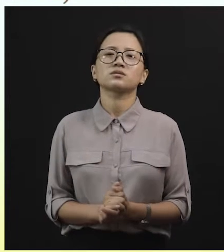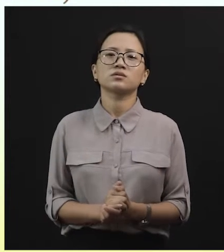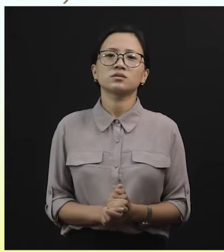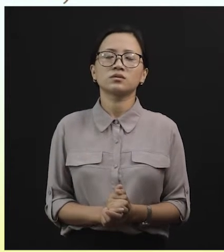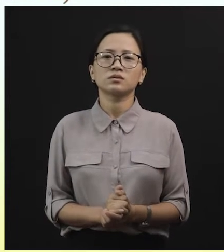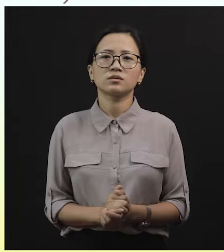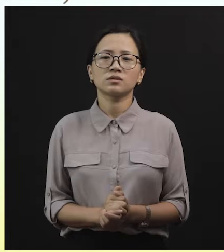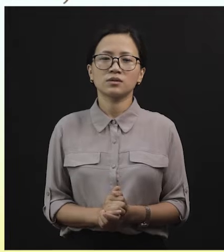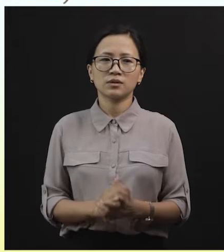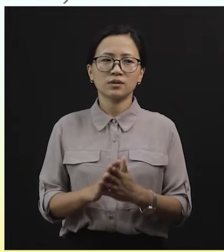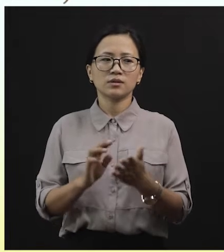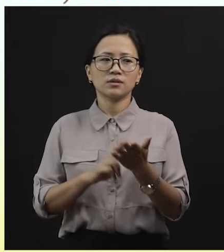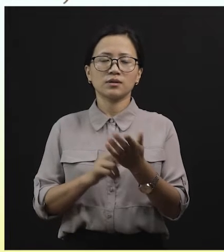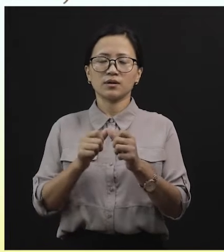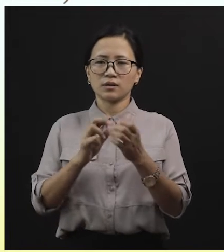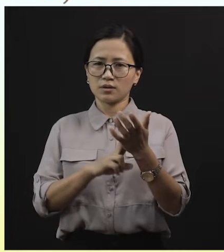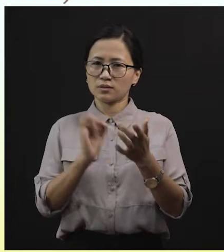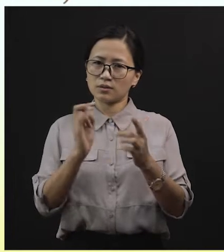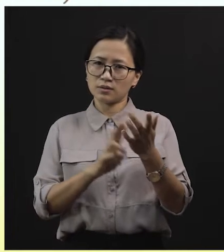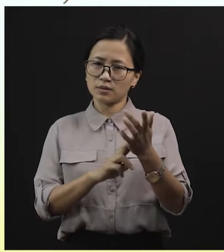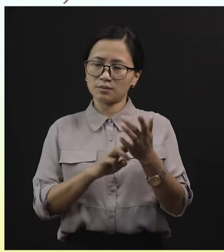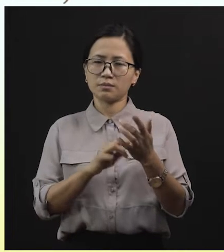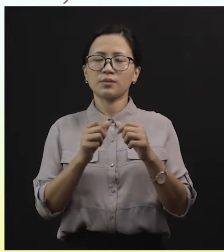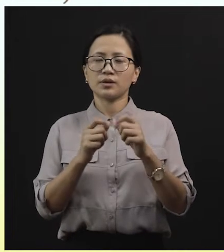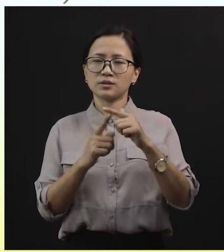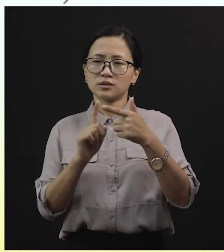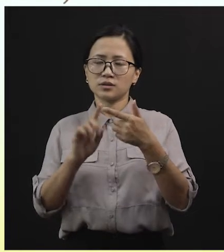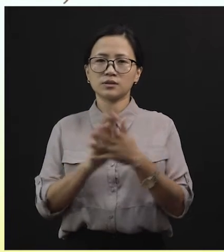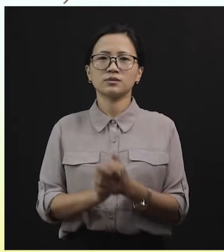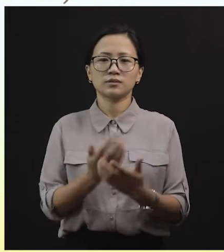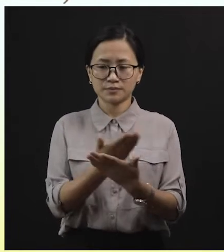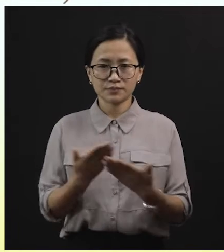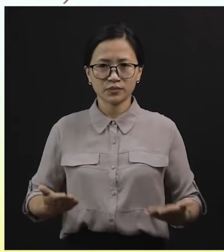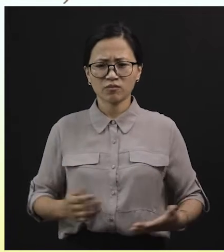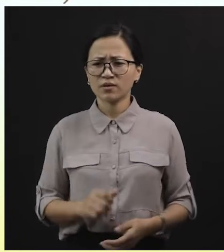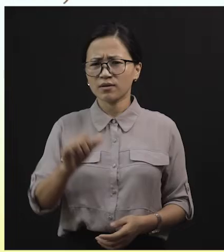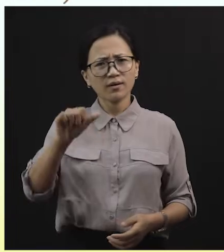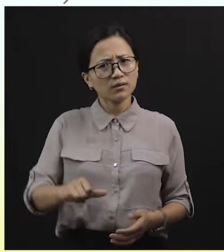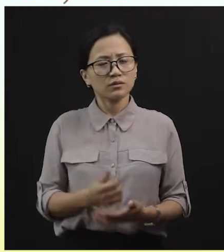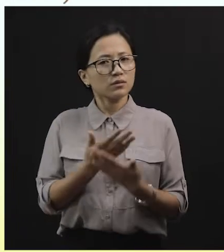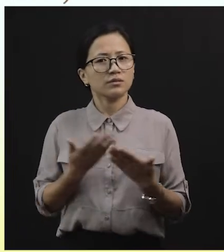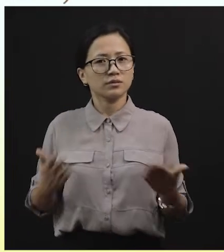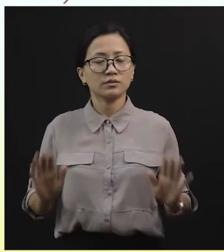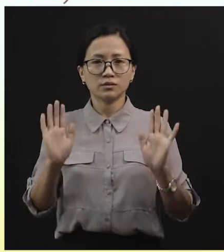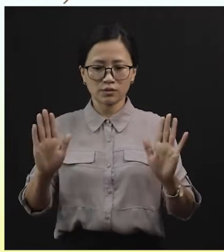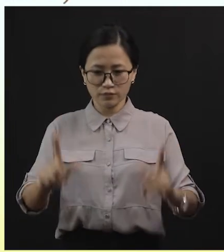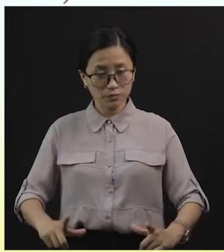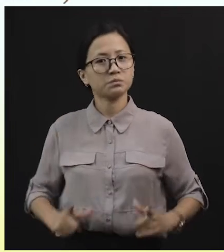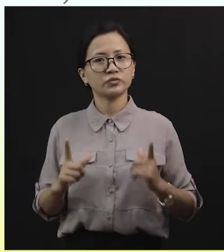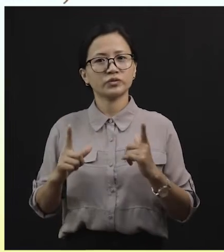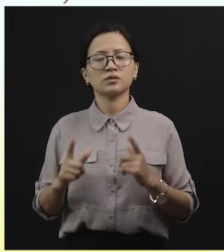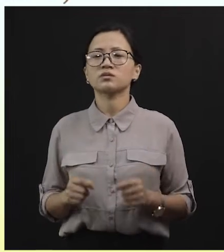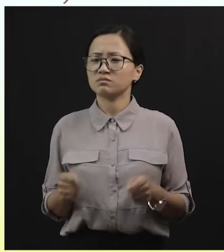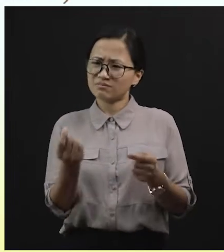as animate things. That means anything that have life, just like us. I